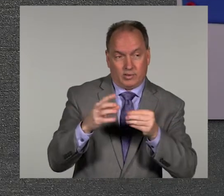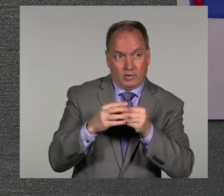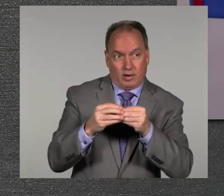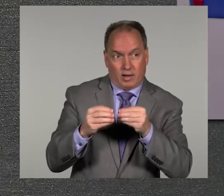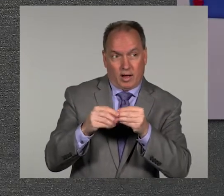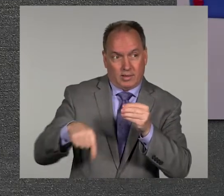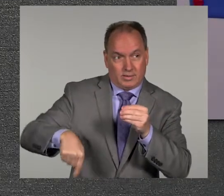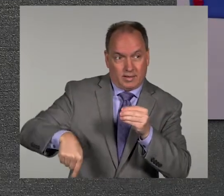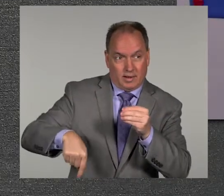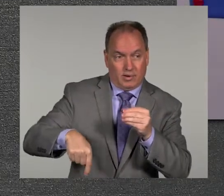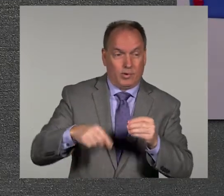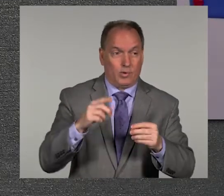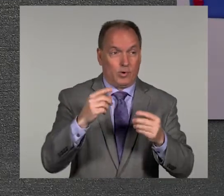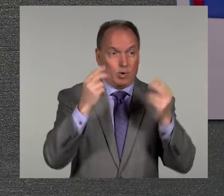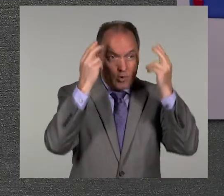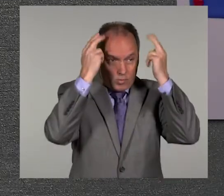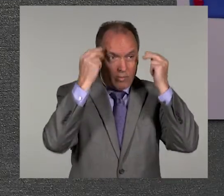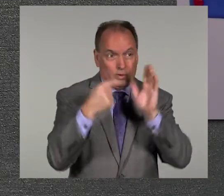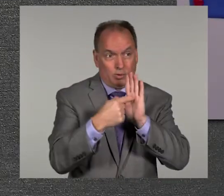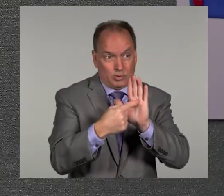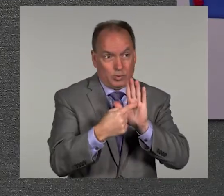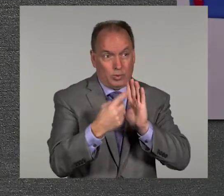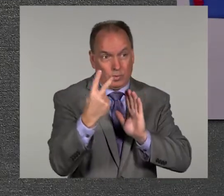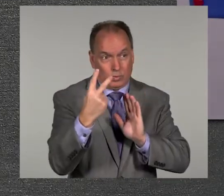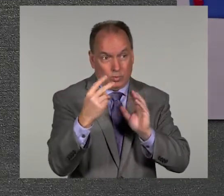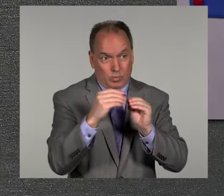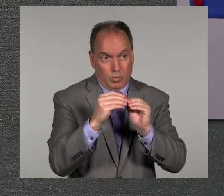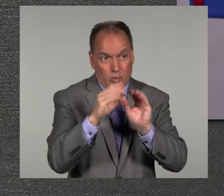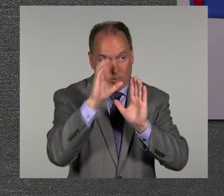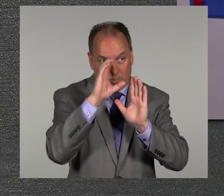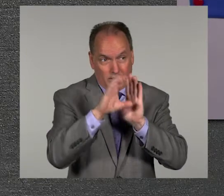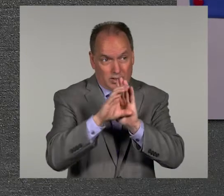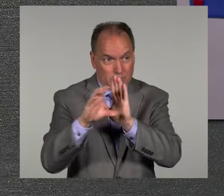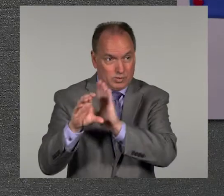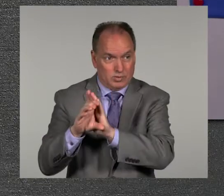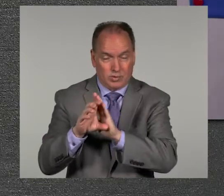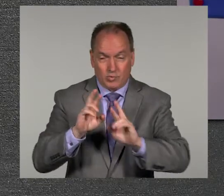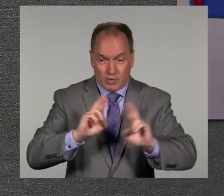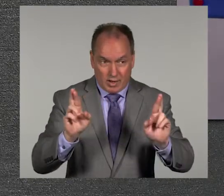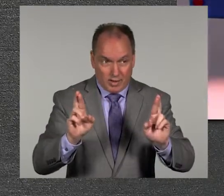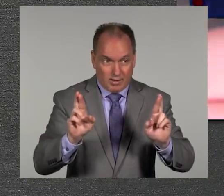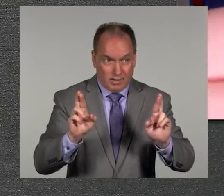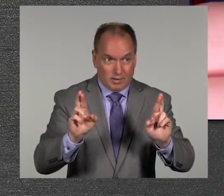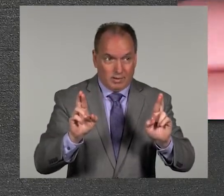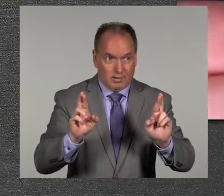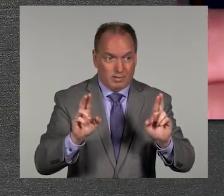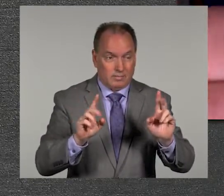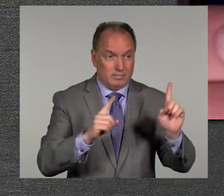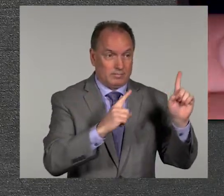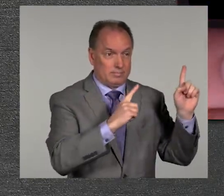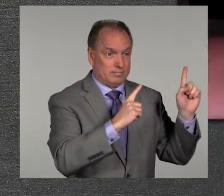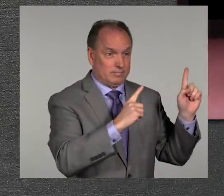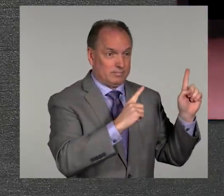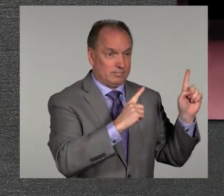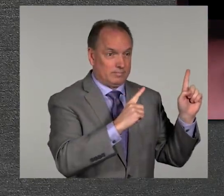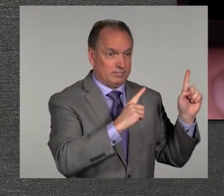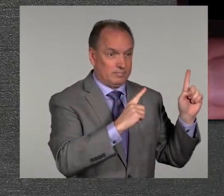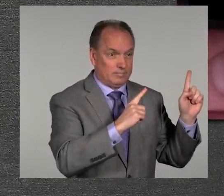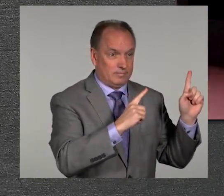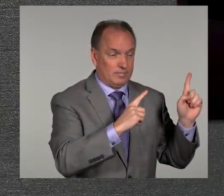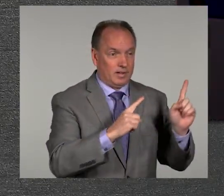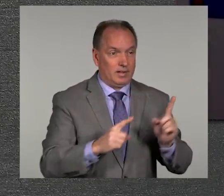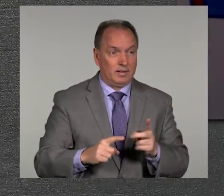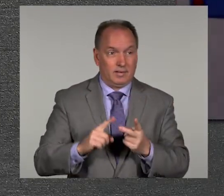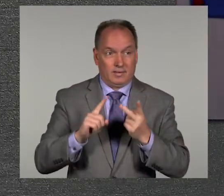rabbit. All right, I'm gonna show two pictures of the Eastern cottontail rabbit. Here's the first one.